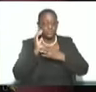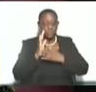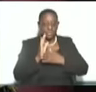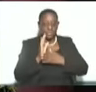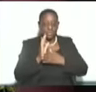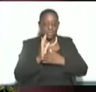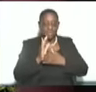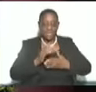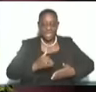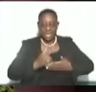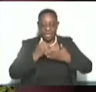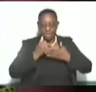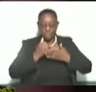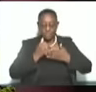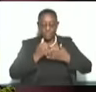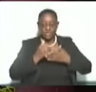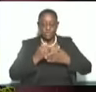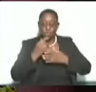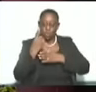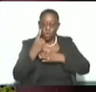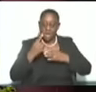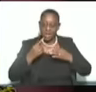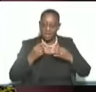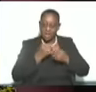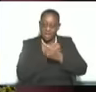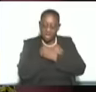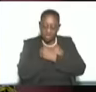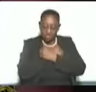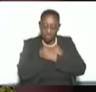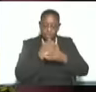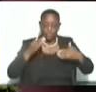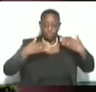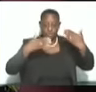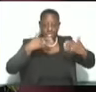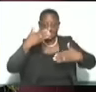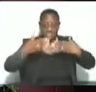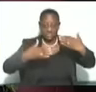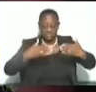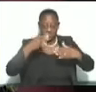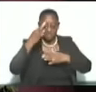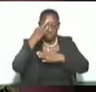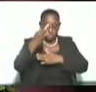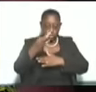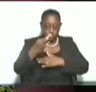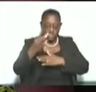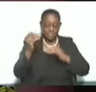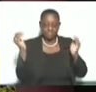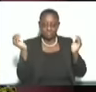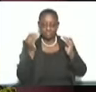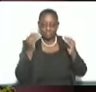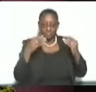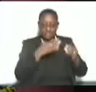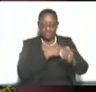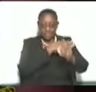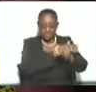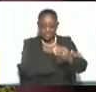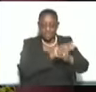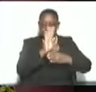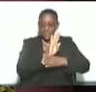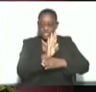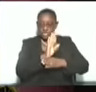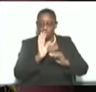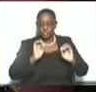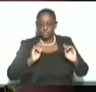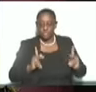generation towards one love, a progressive future with economic empowerment, business